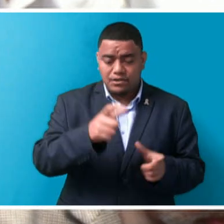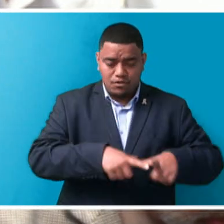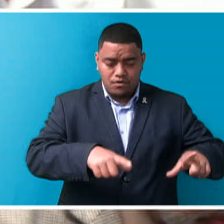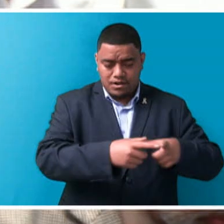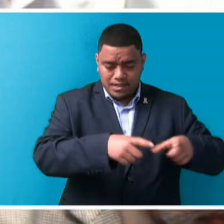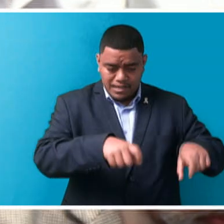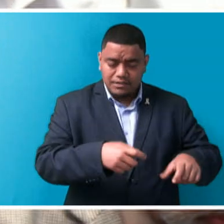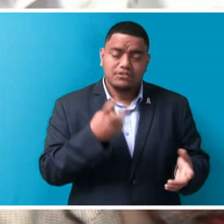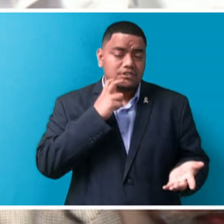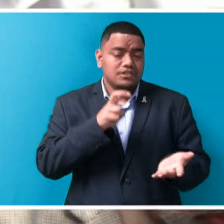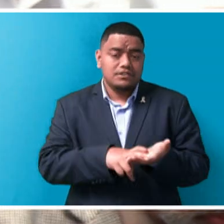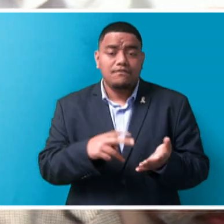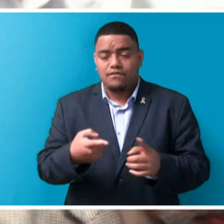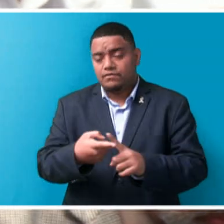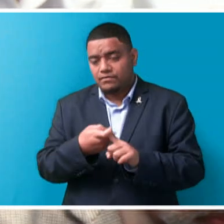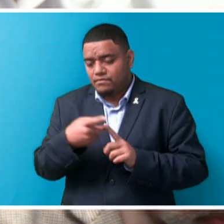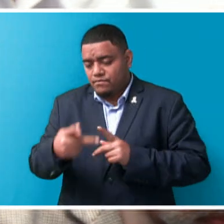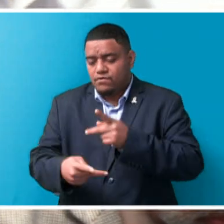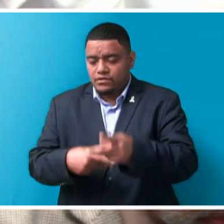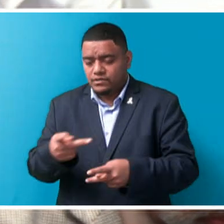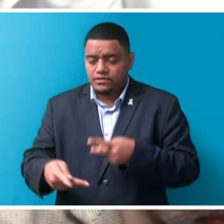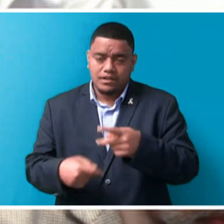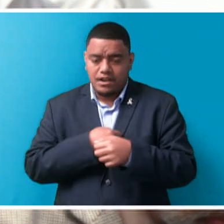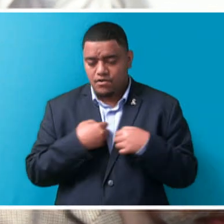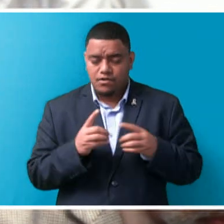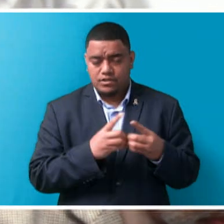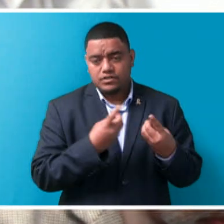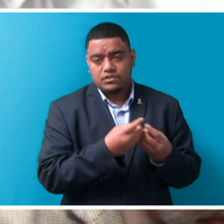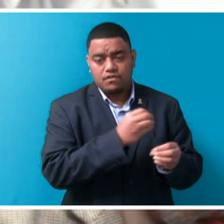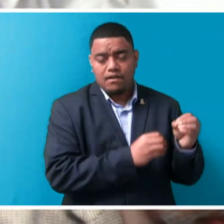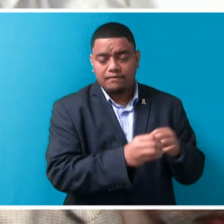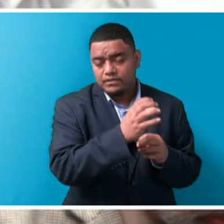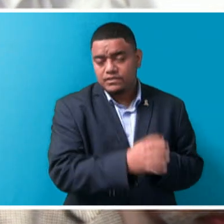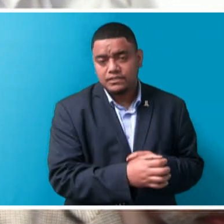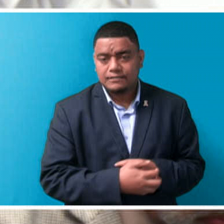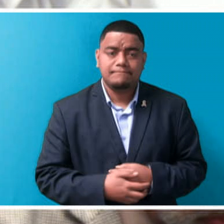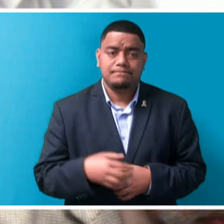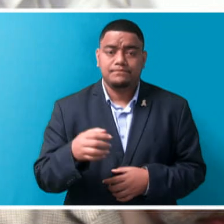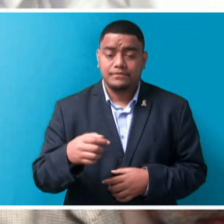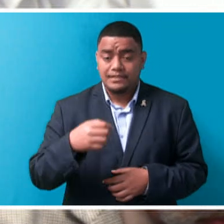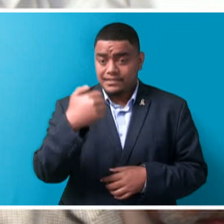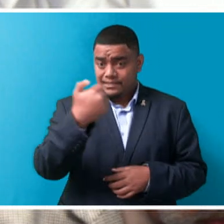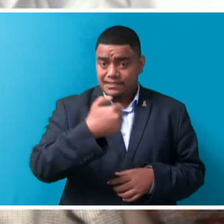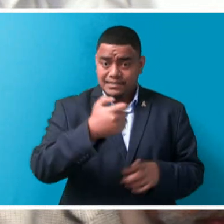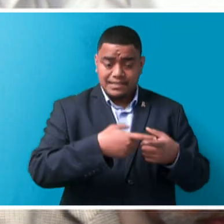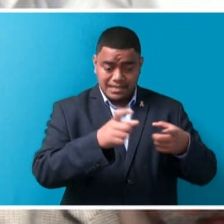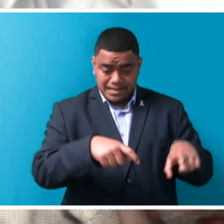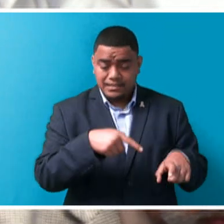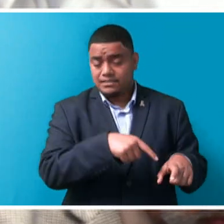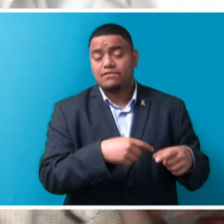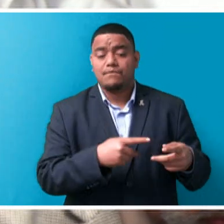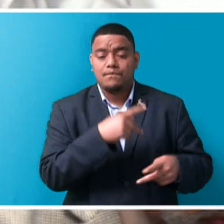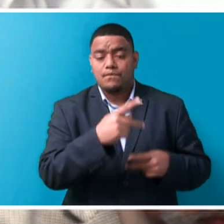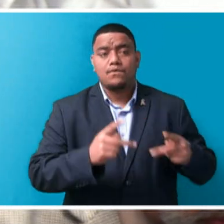been registered for pre-adoption processes across our district offices. Of those, 16 cases have progressed to